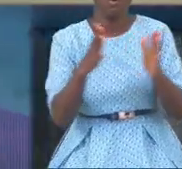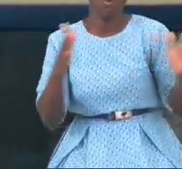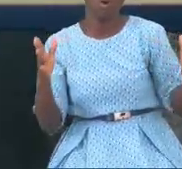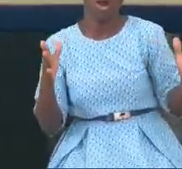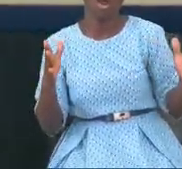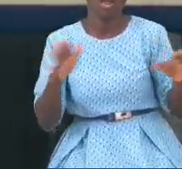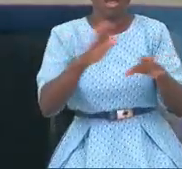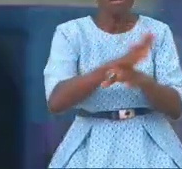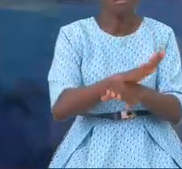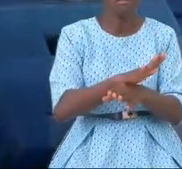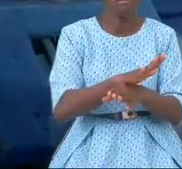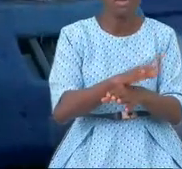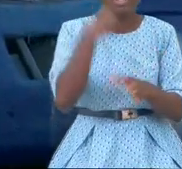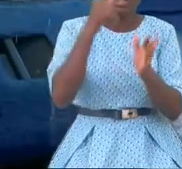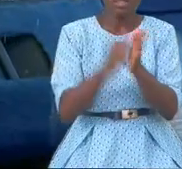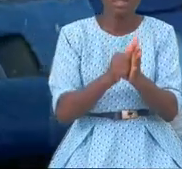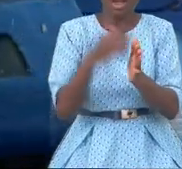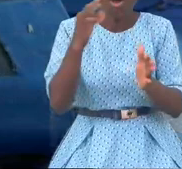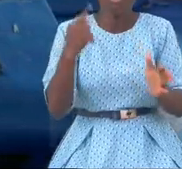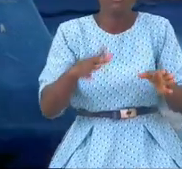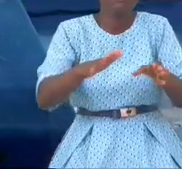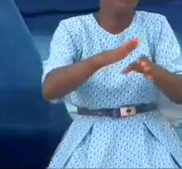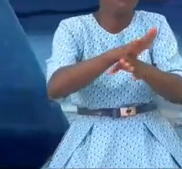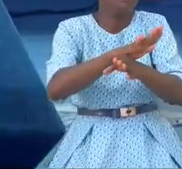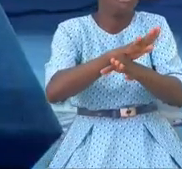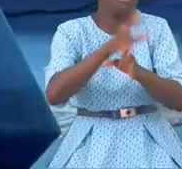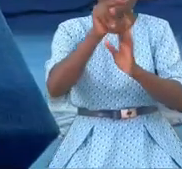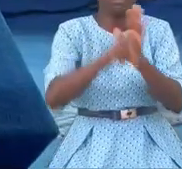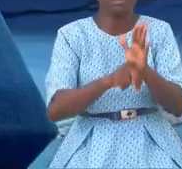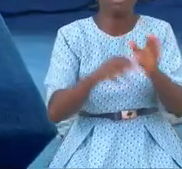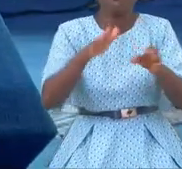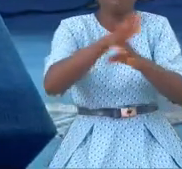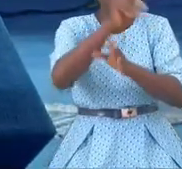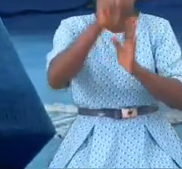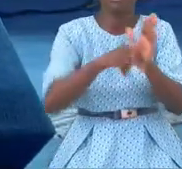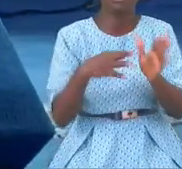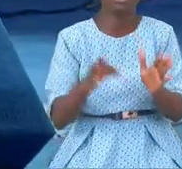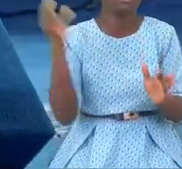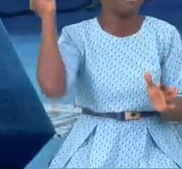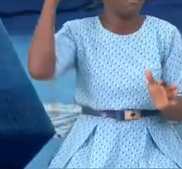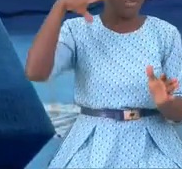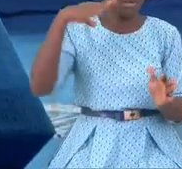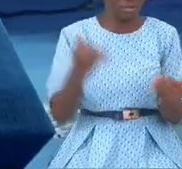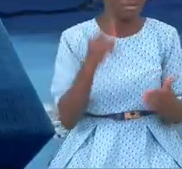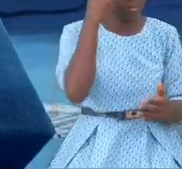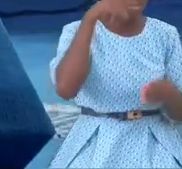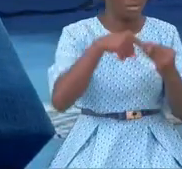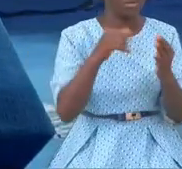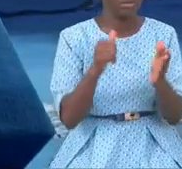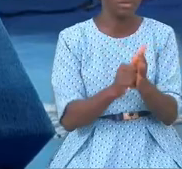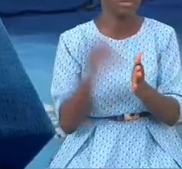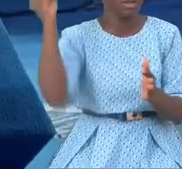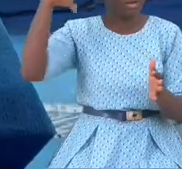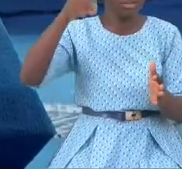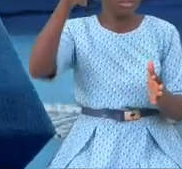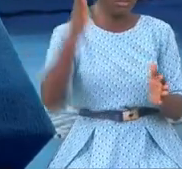the grace of God that appeared to Paul, to Saul, it became Paul, to Zacchaeus. And think